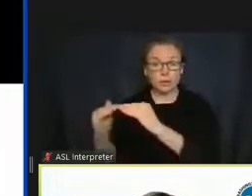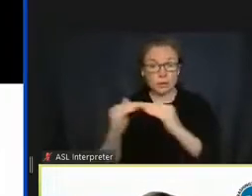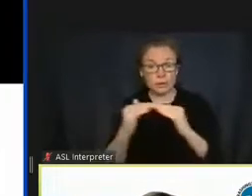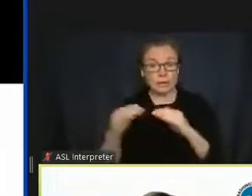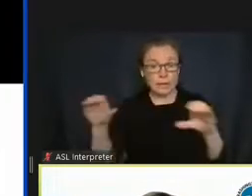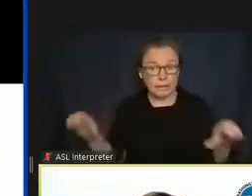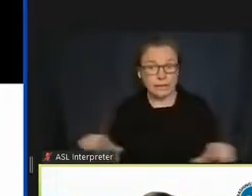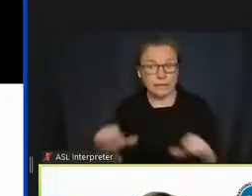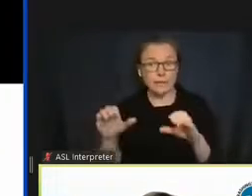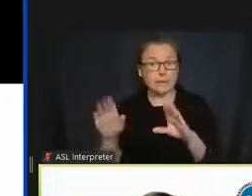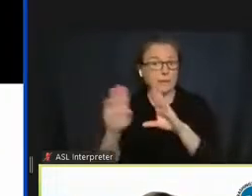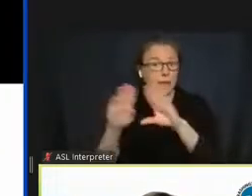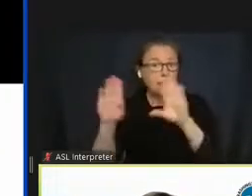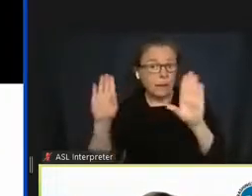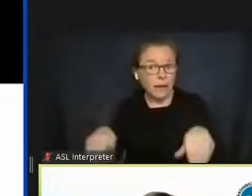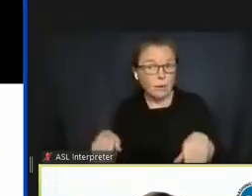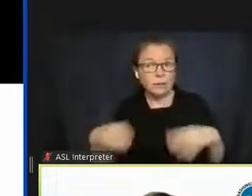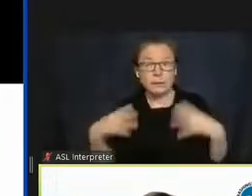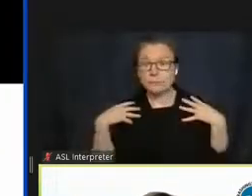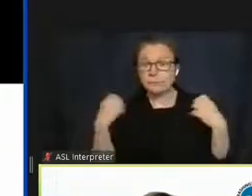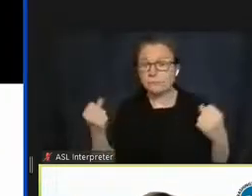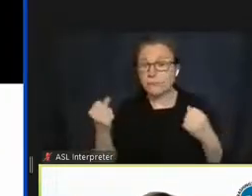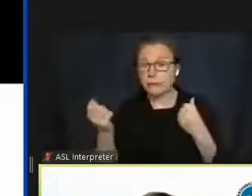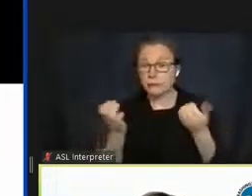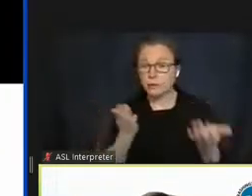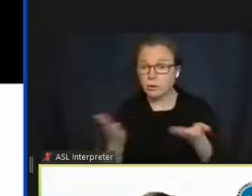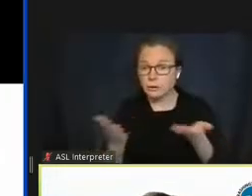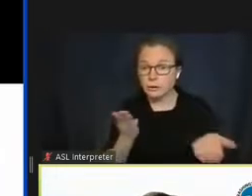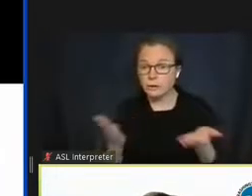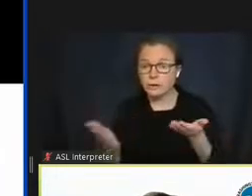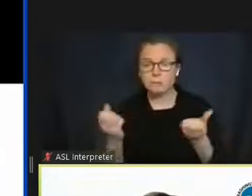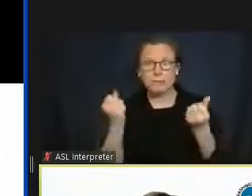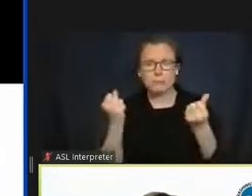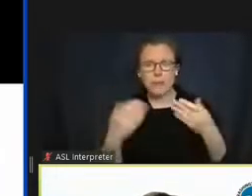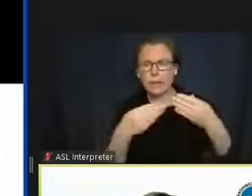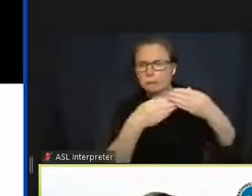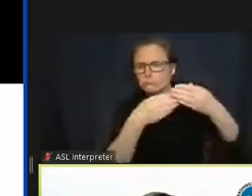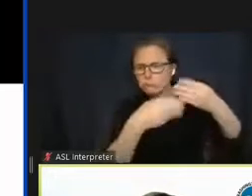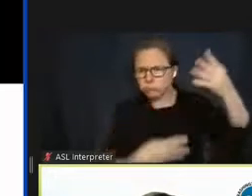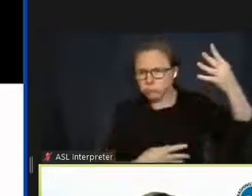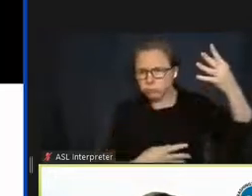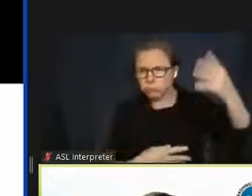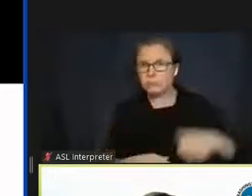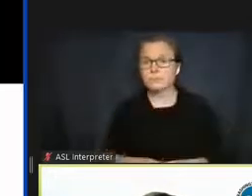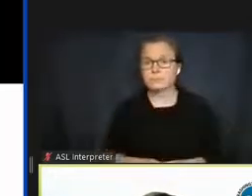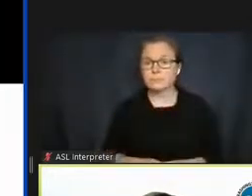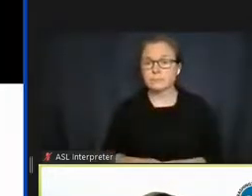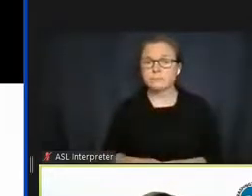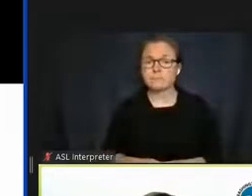general housing and health services, and many other services.